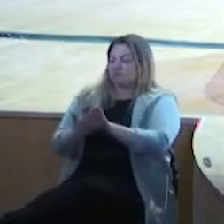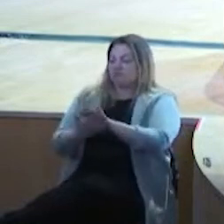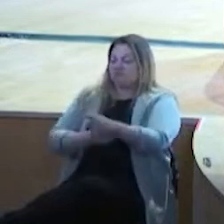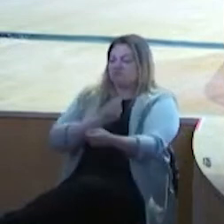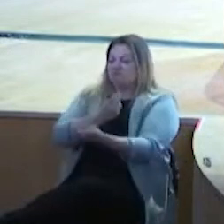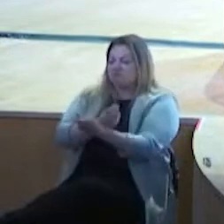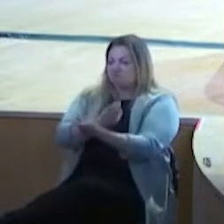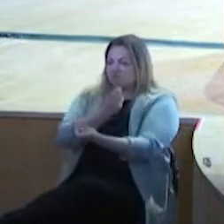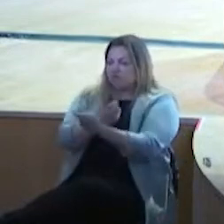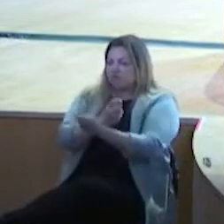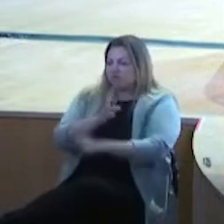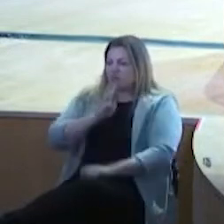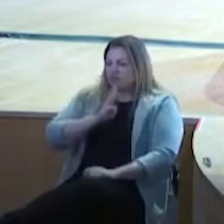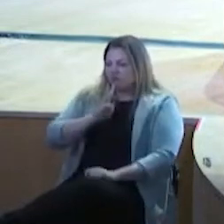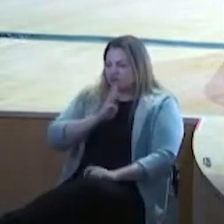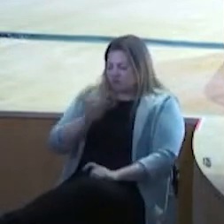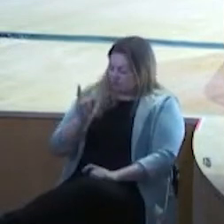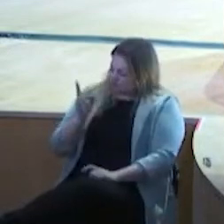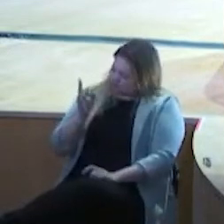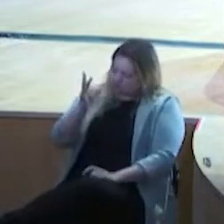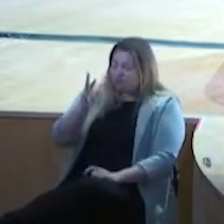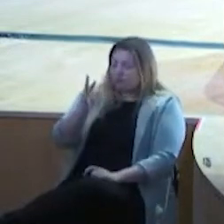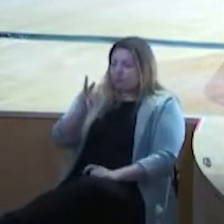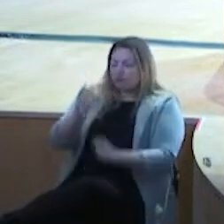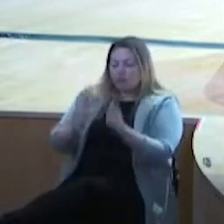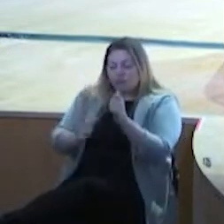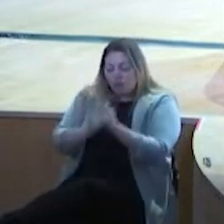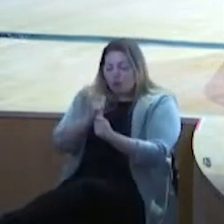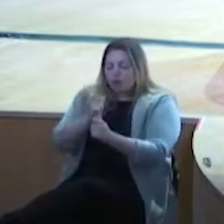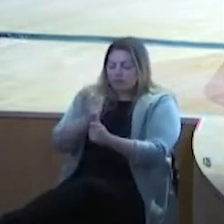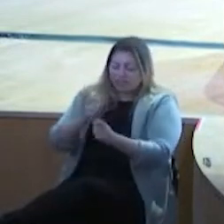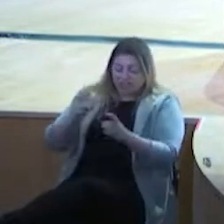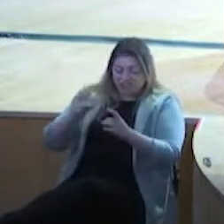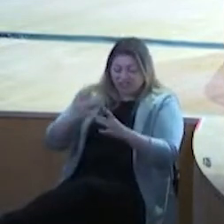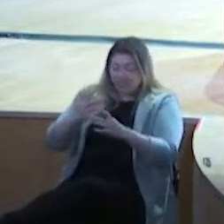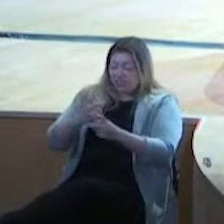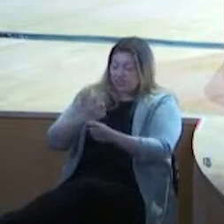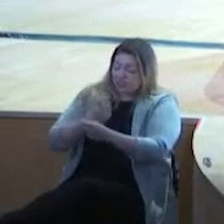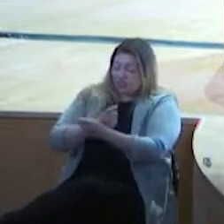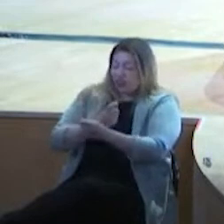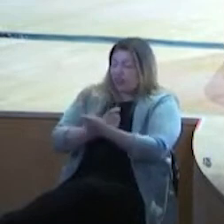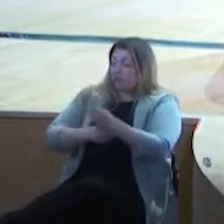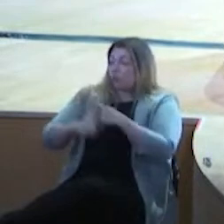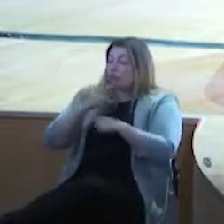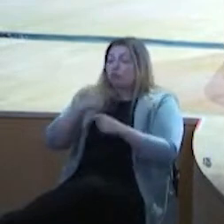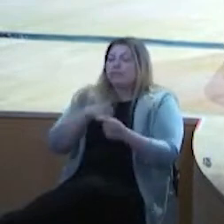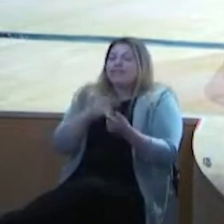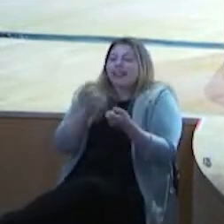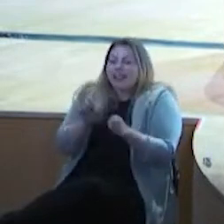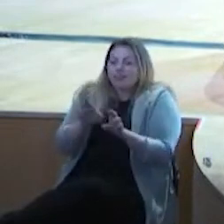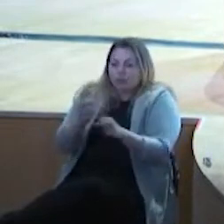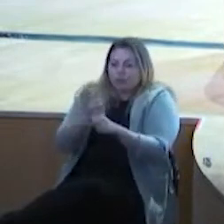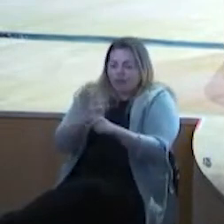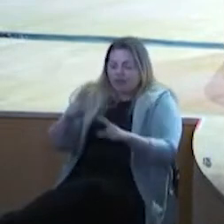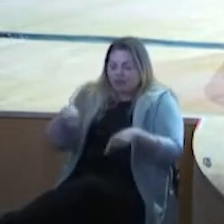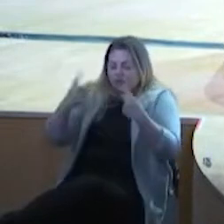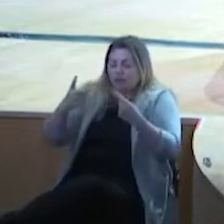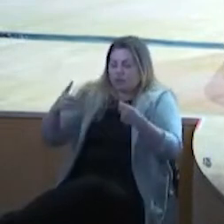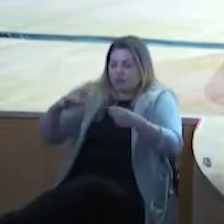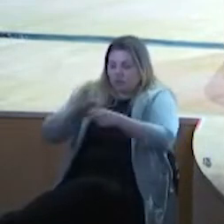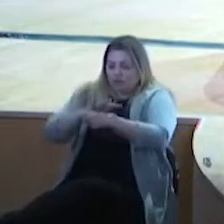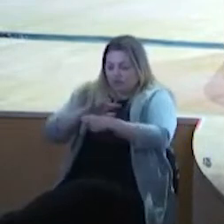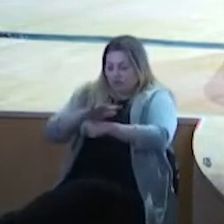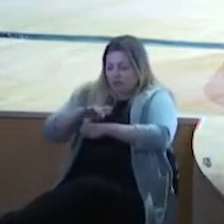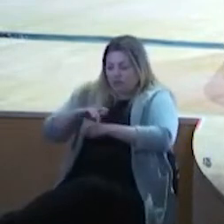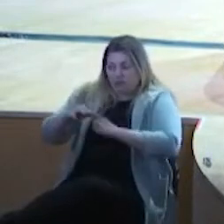water that we have ever created as humans. Then that water is then pumped back into